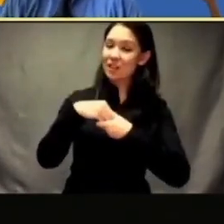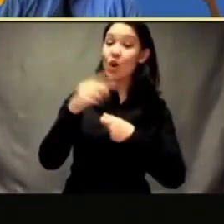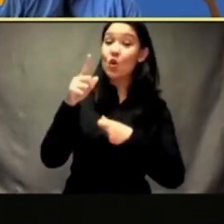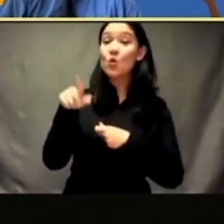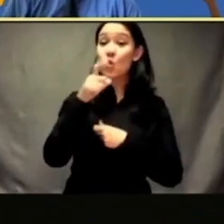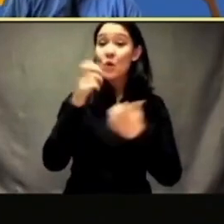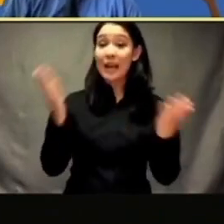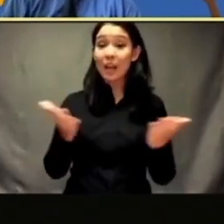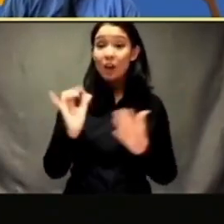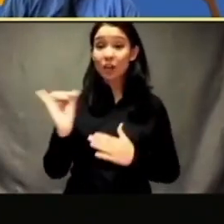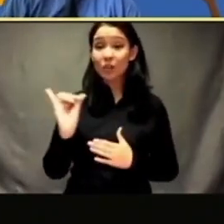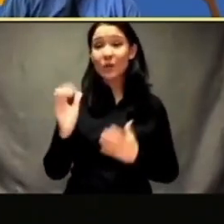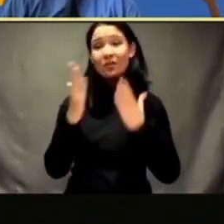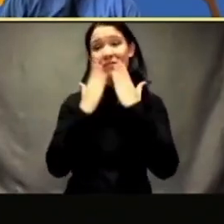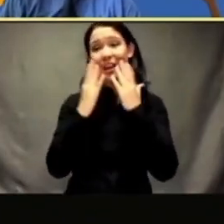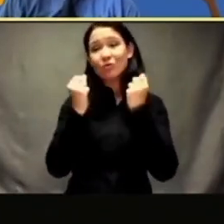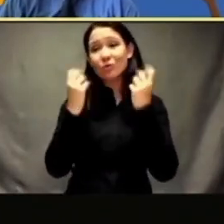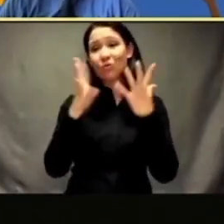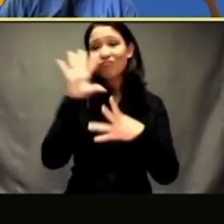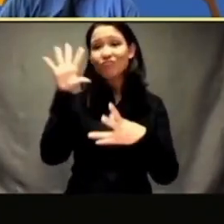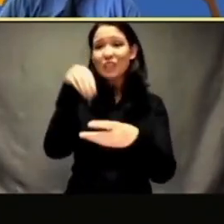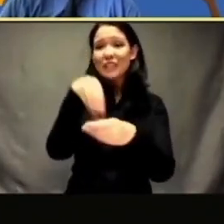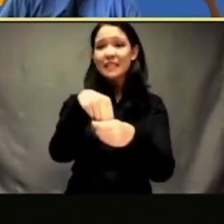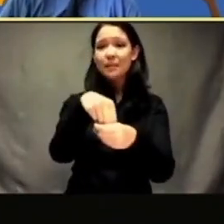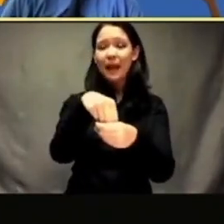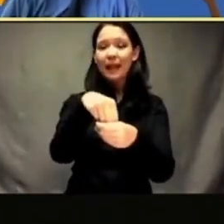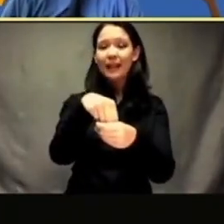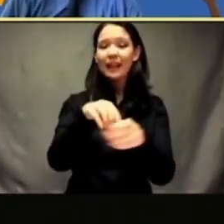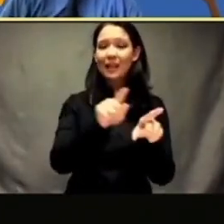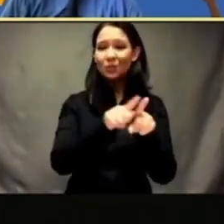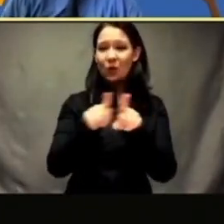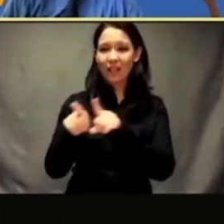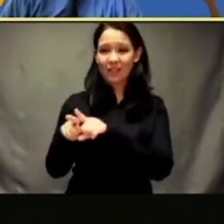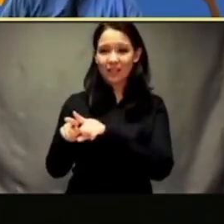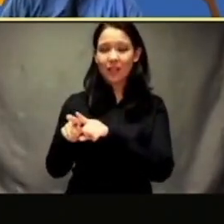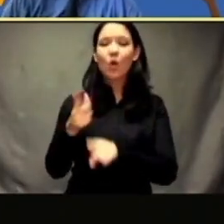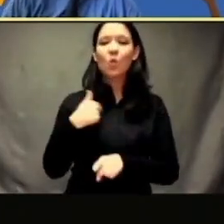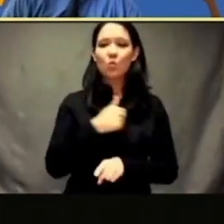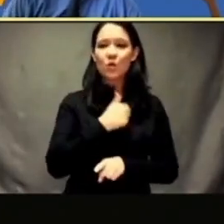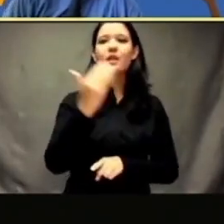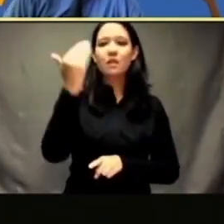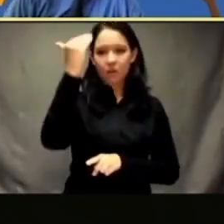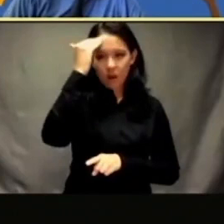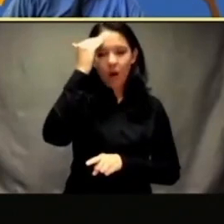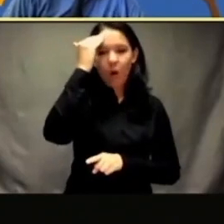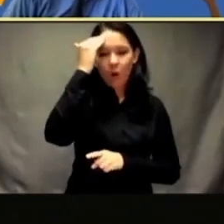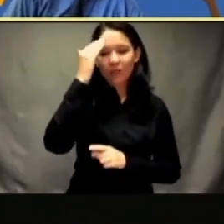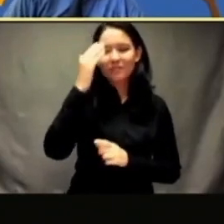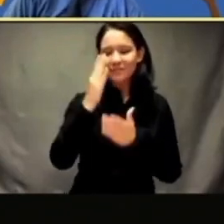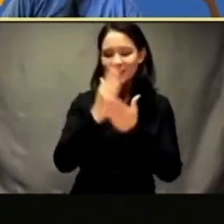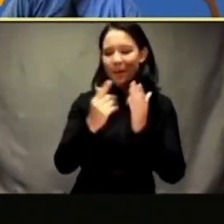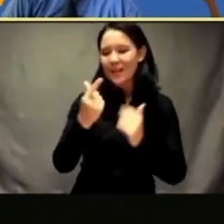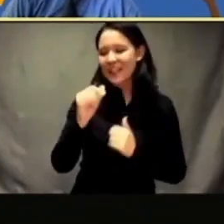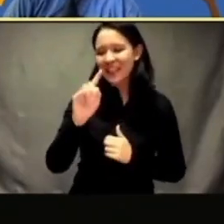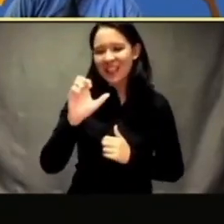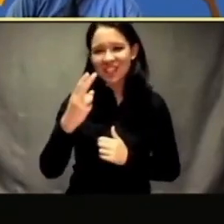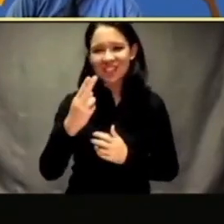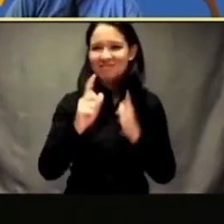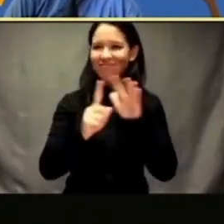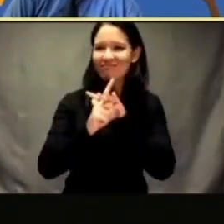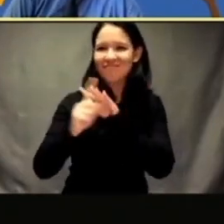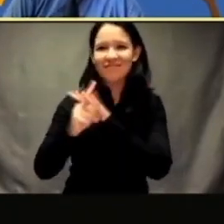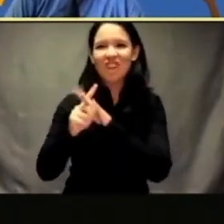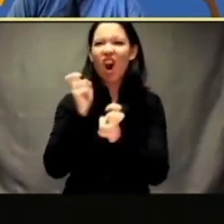here with us, also thank you so much for participating as well. We know that there is there's glitches around. It's hard to do this on